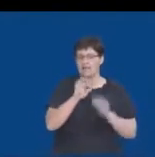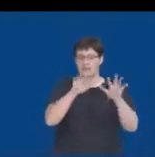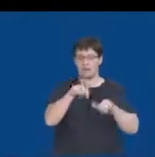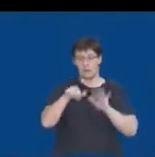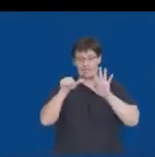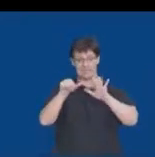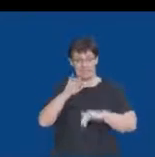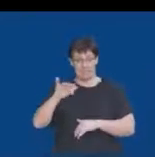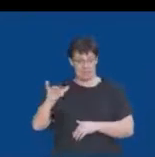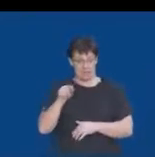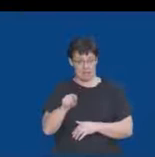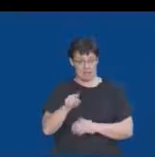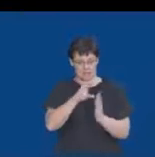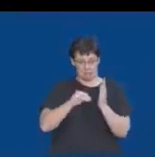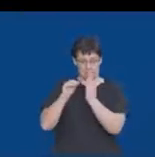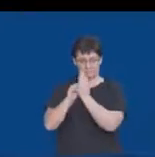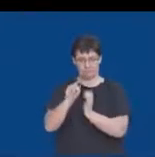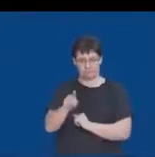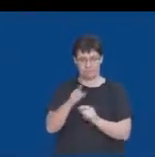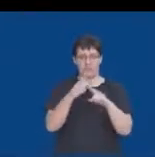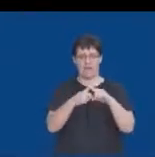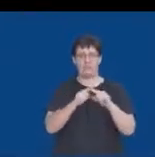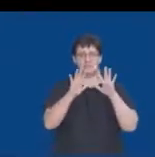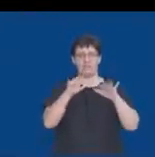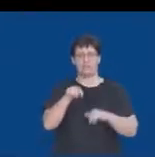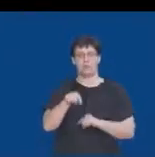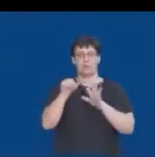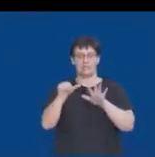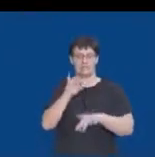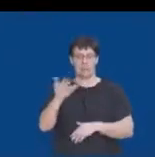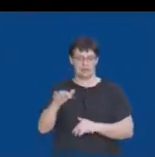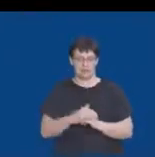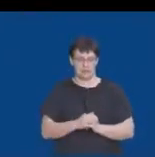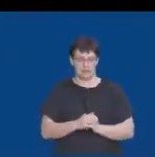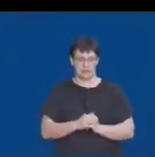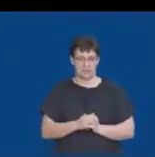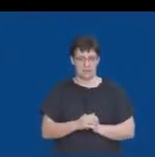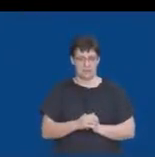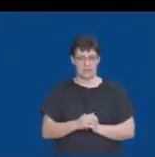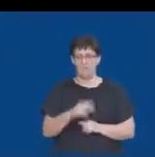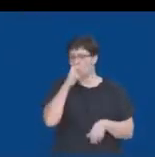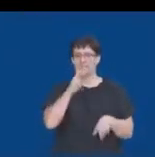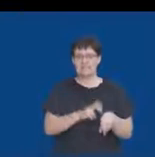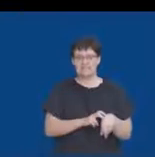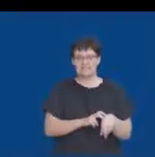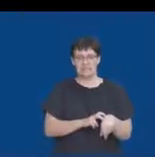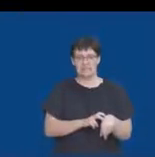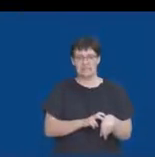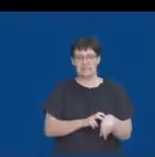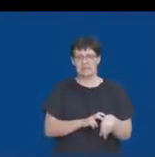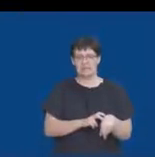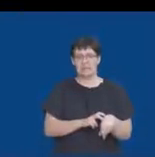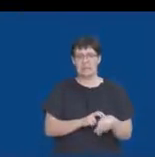million. So I'm going to times this by 10.6. And I actually don't need to have